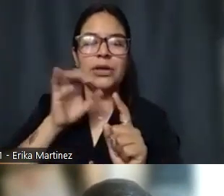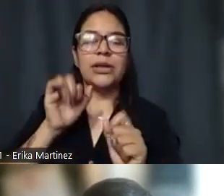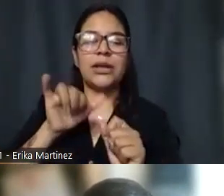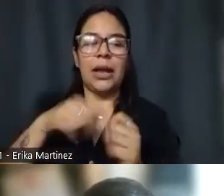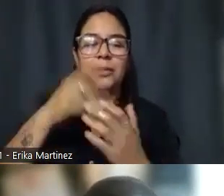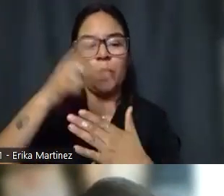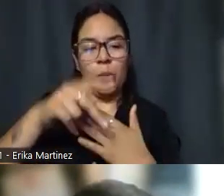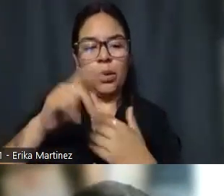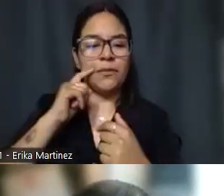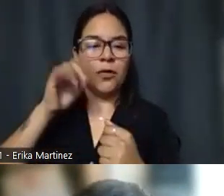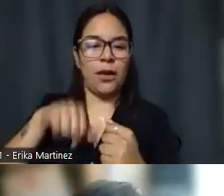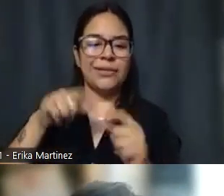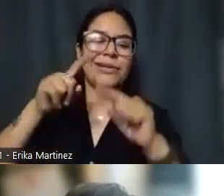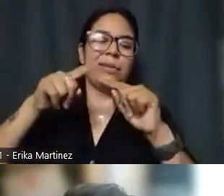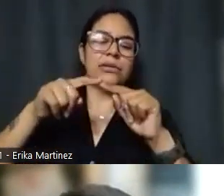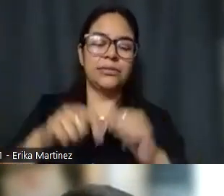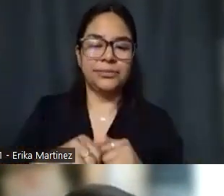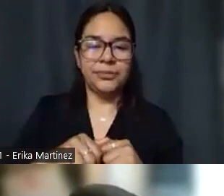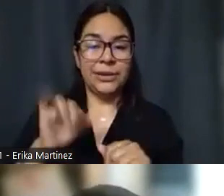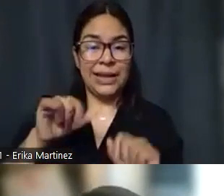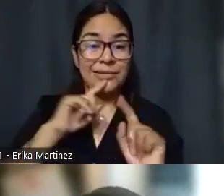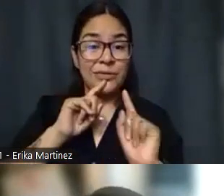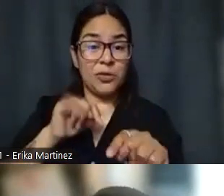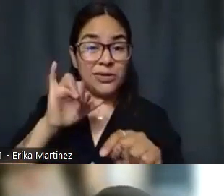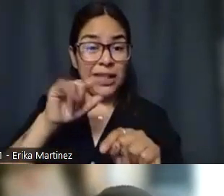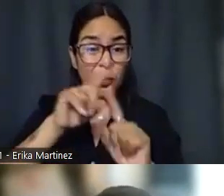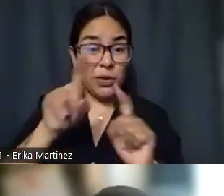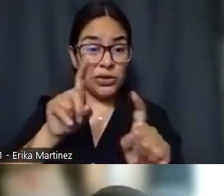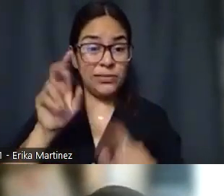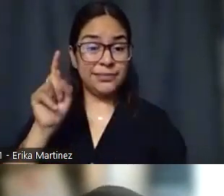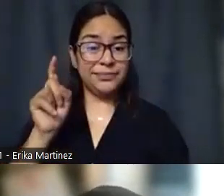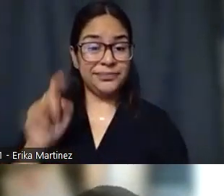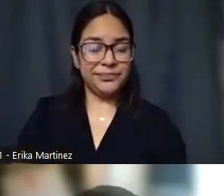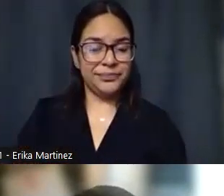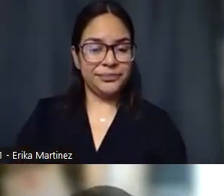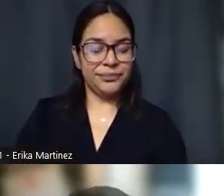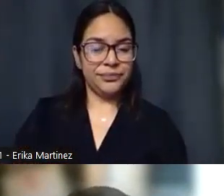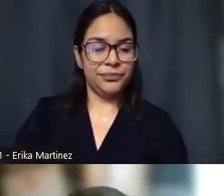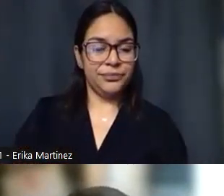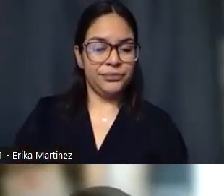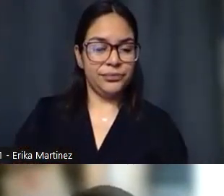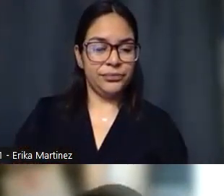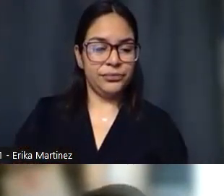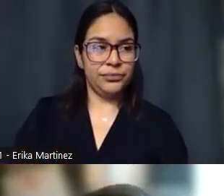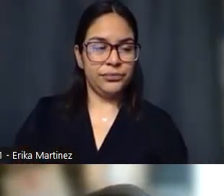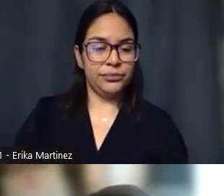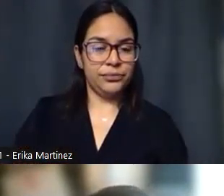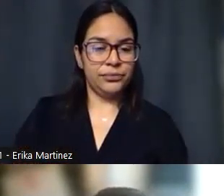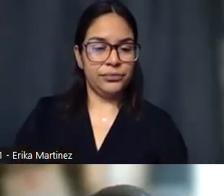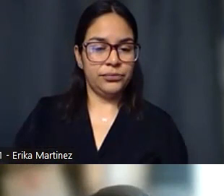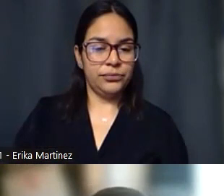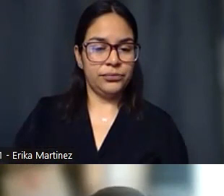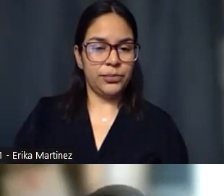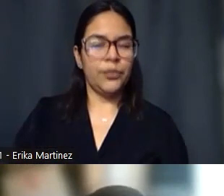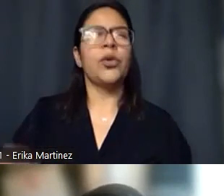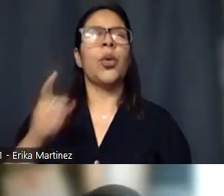Does that answer your question, Lisa? Well, that answers it about the referrals wouldn't